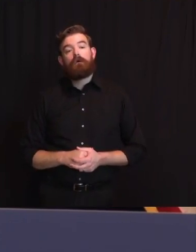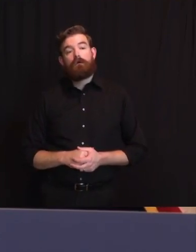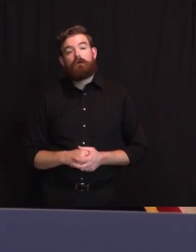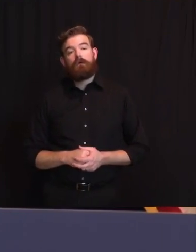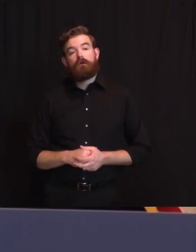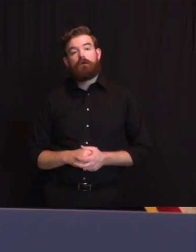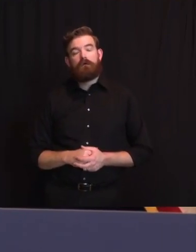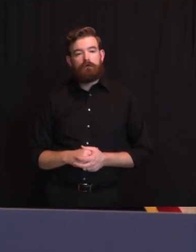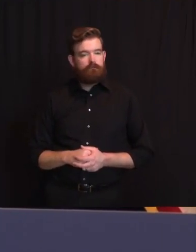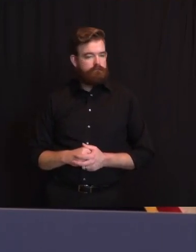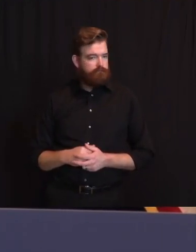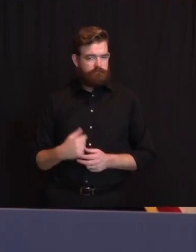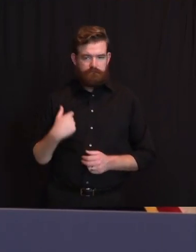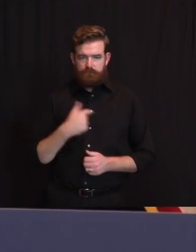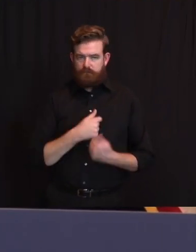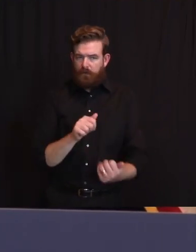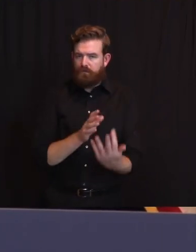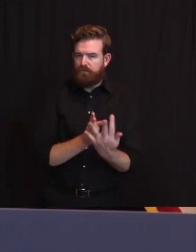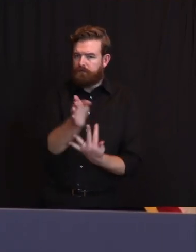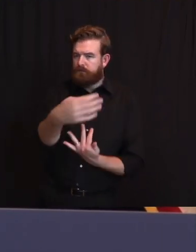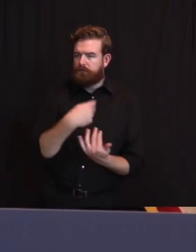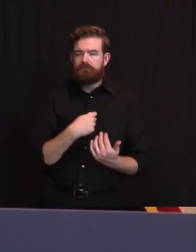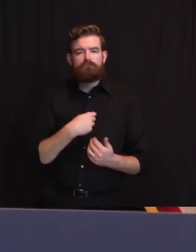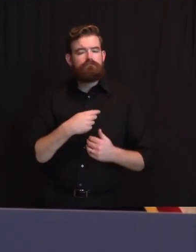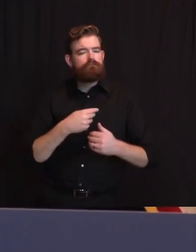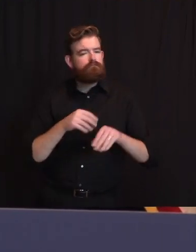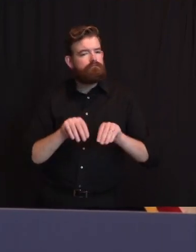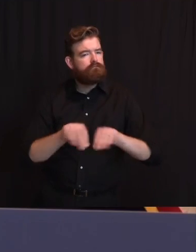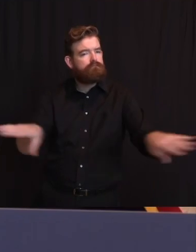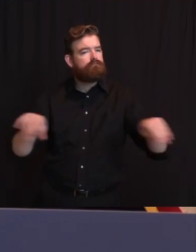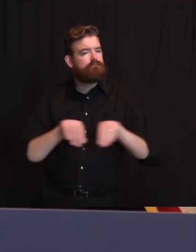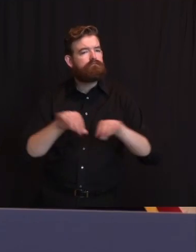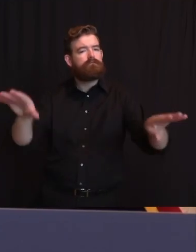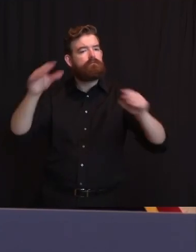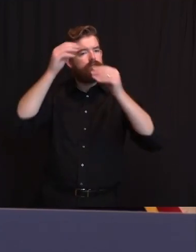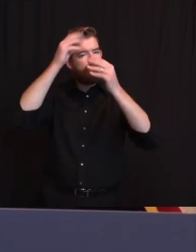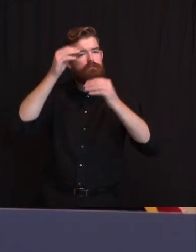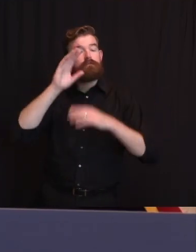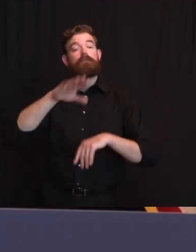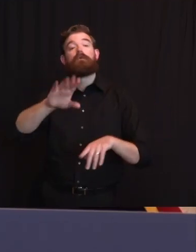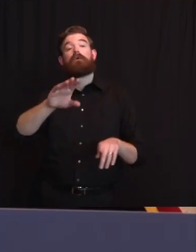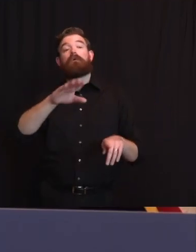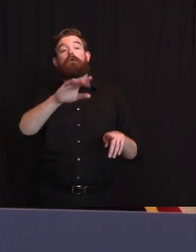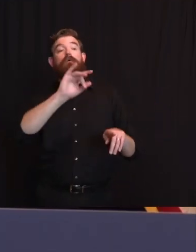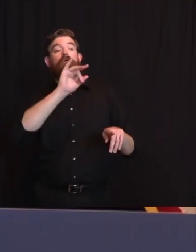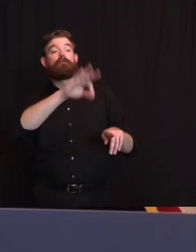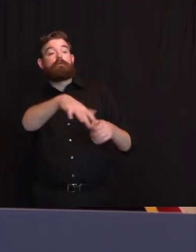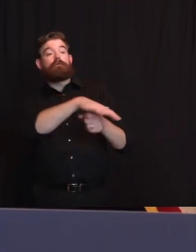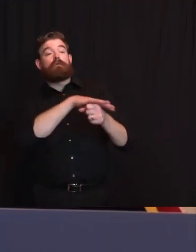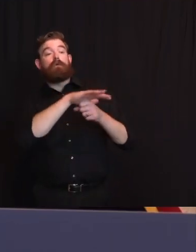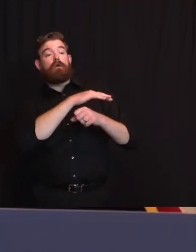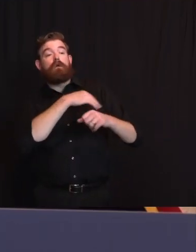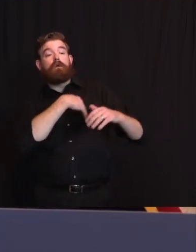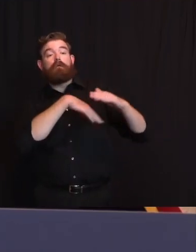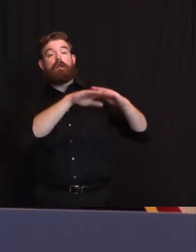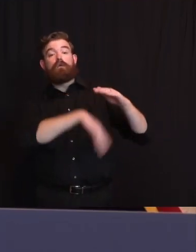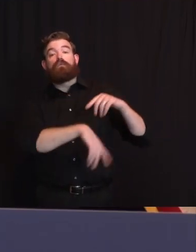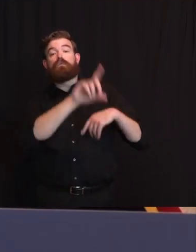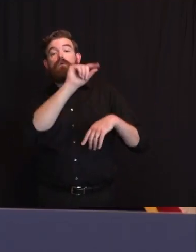but the standard of suppressing data under 20,000 has been with us a long time to protect the privacy